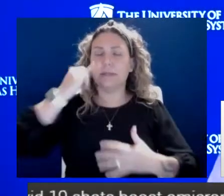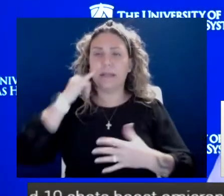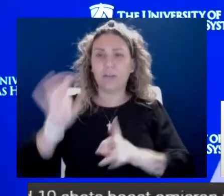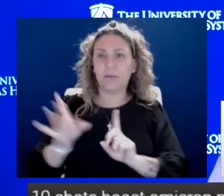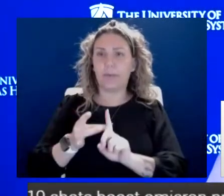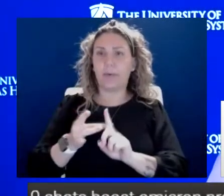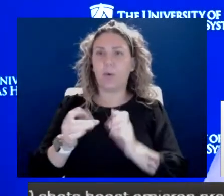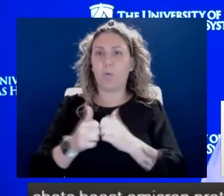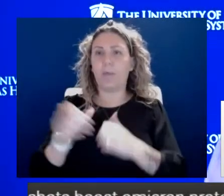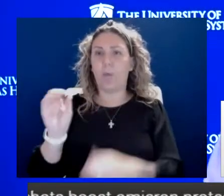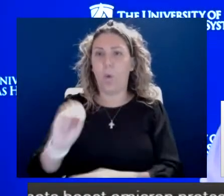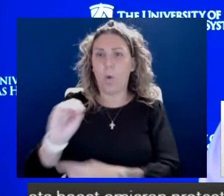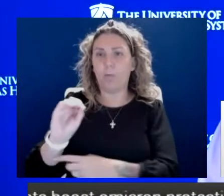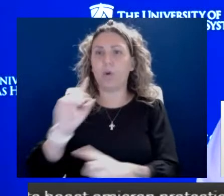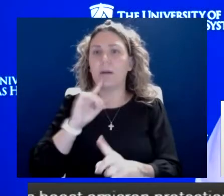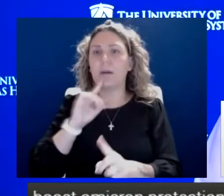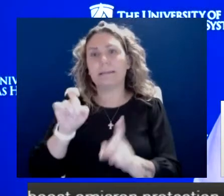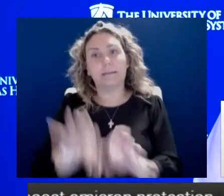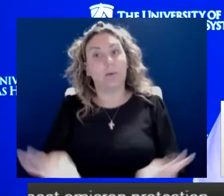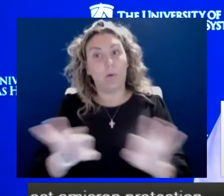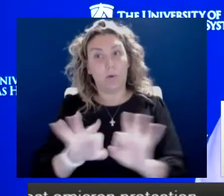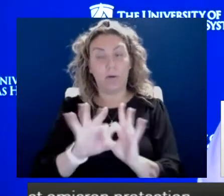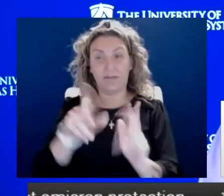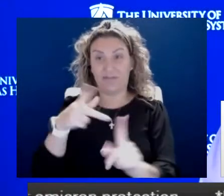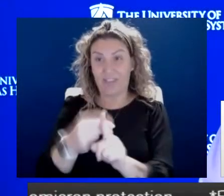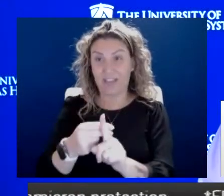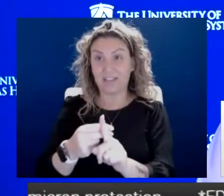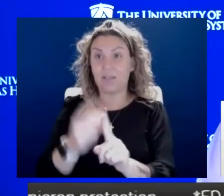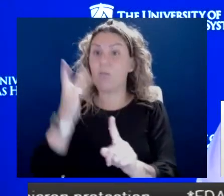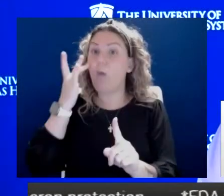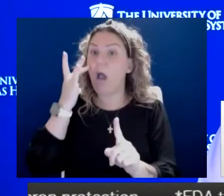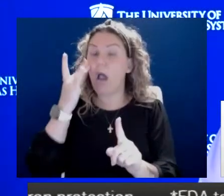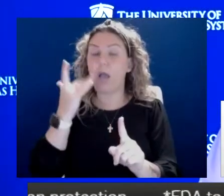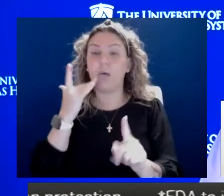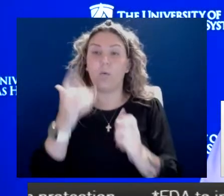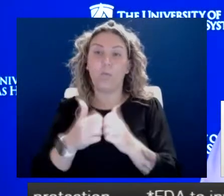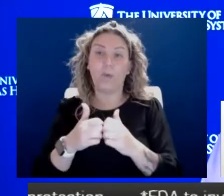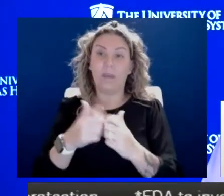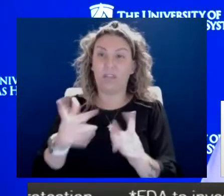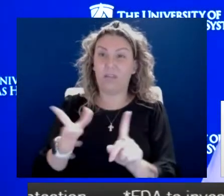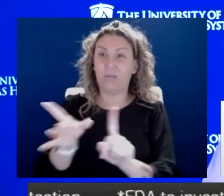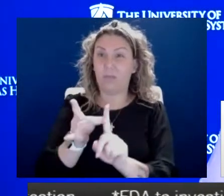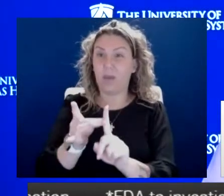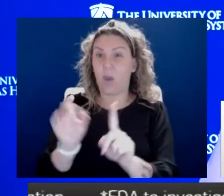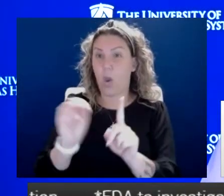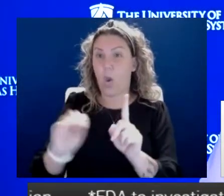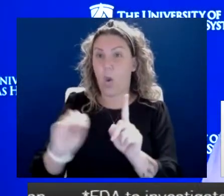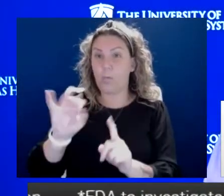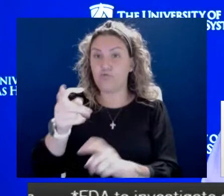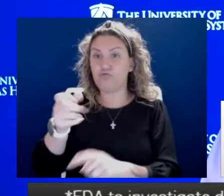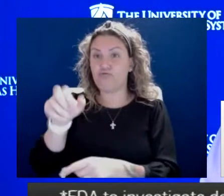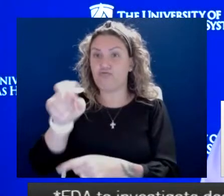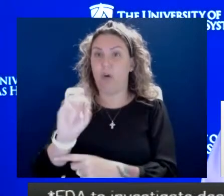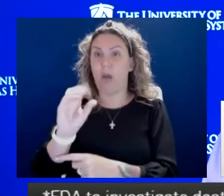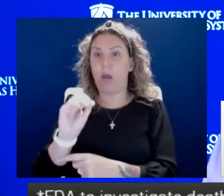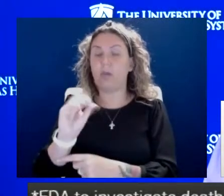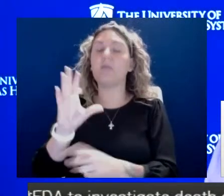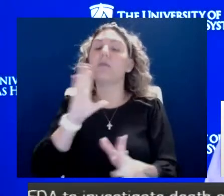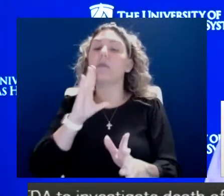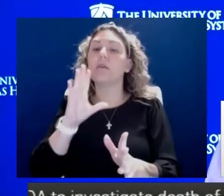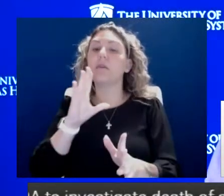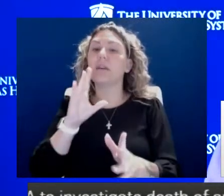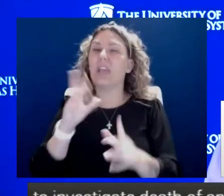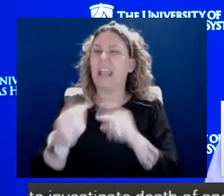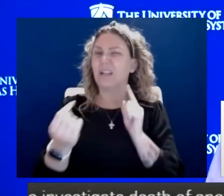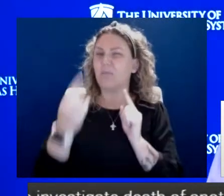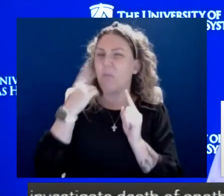it is important to get vaccinated because just with infection with Omicron, you will develop antibodies only towards that. But we know that if